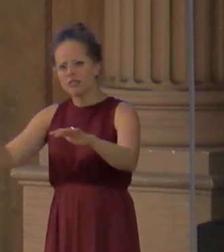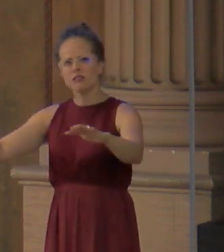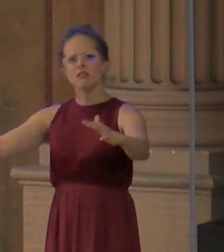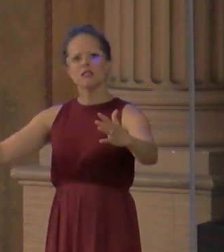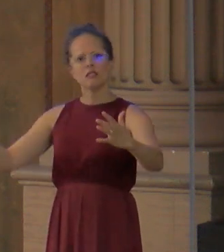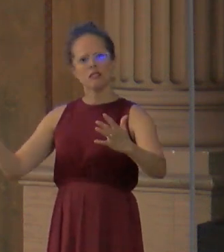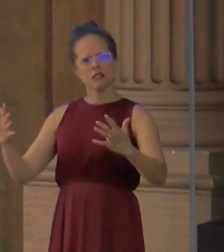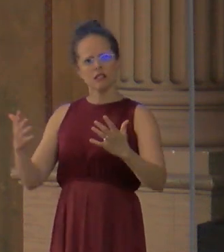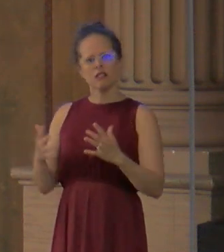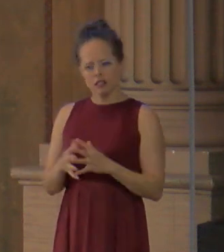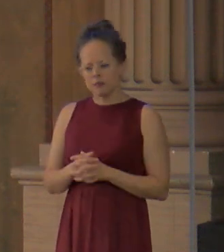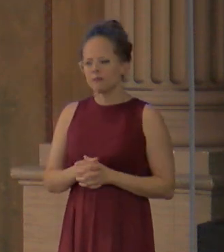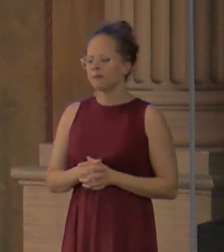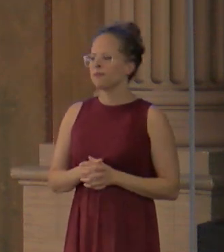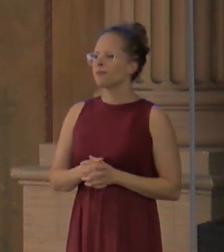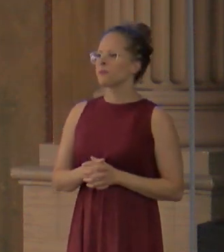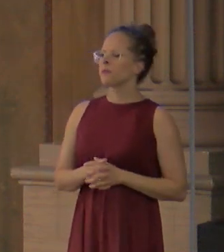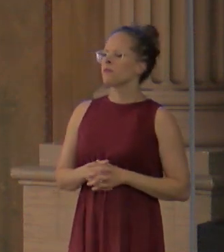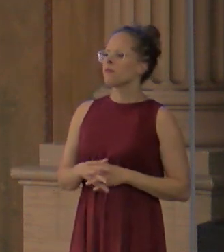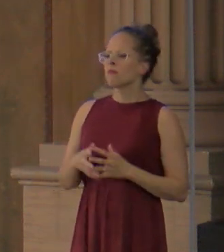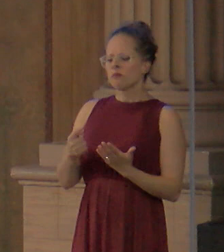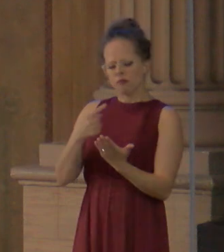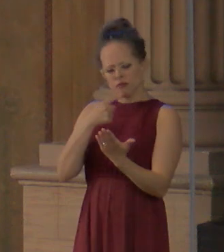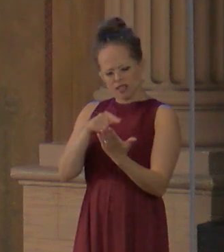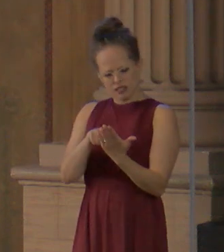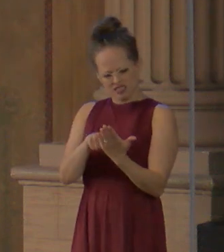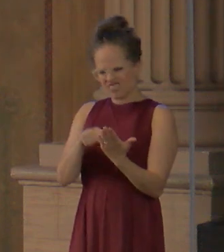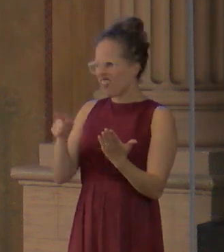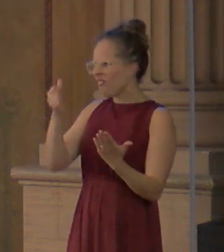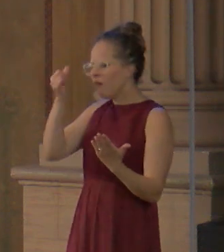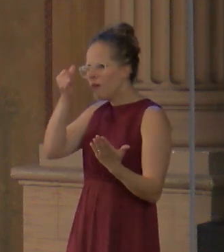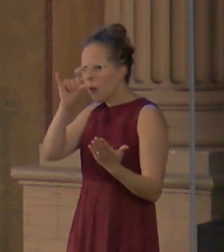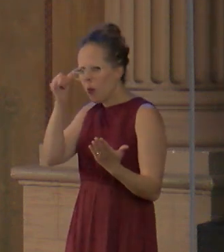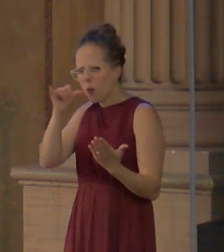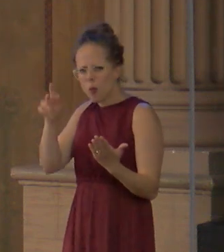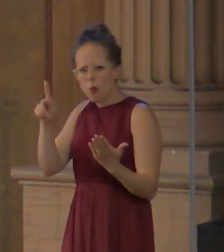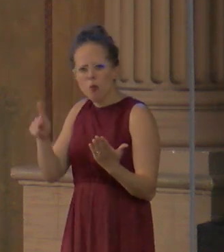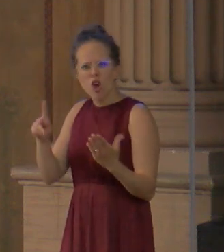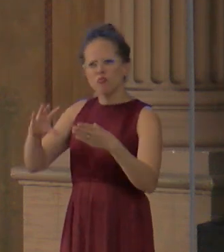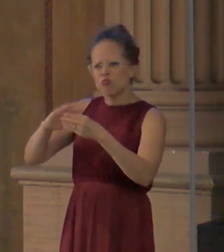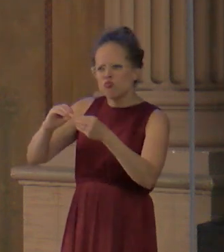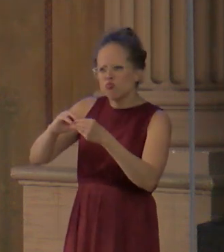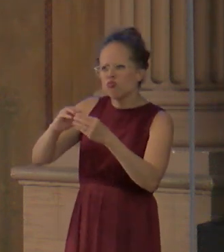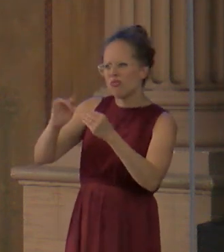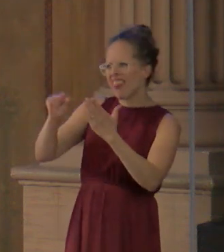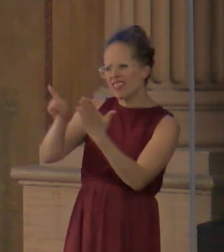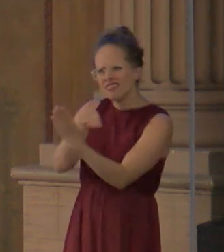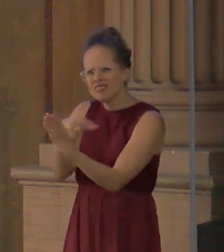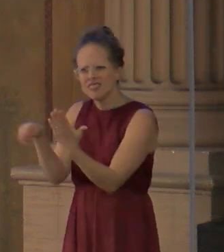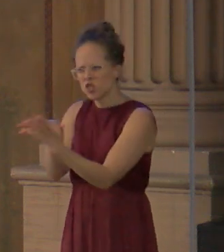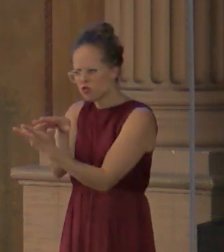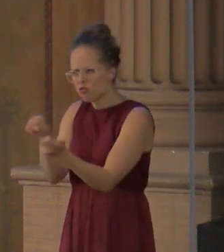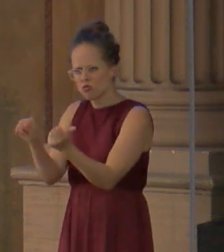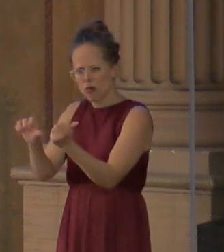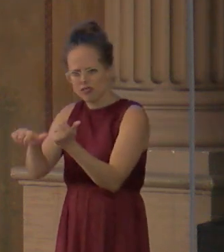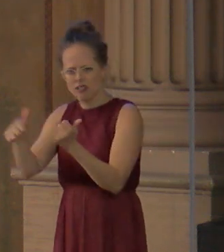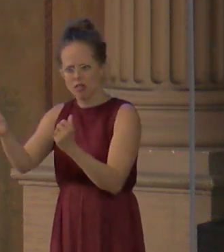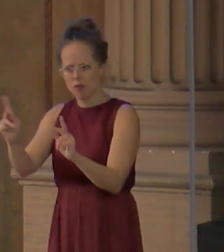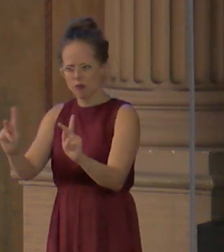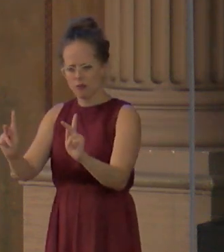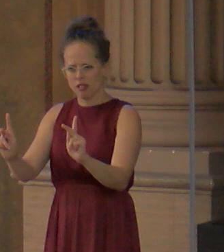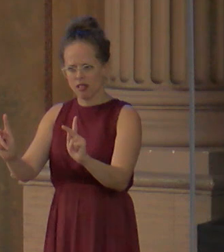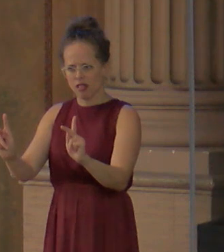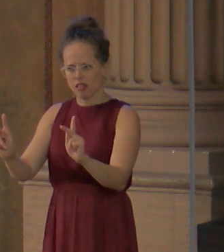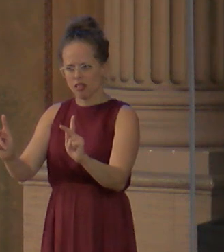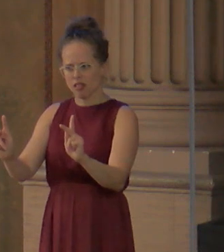the rest of the passage describes, that this fool speaks to destroy people. And we're going to give, again, more attention